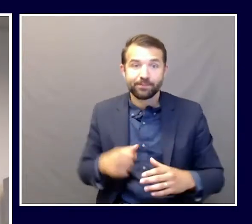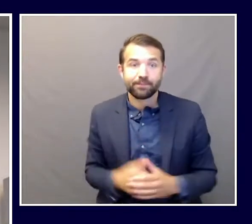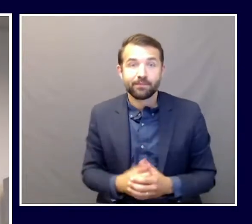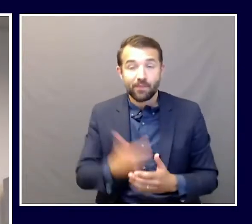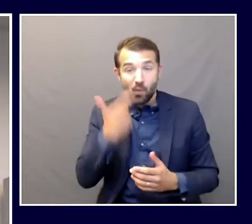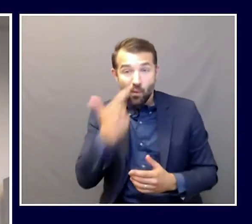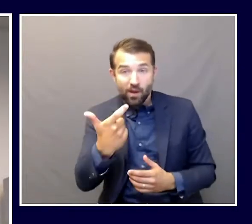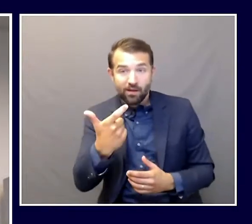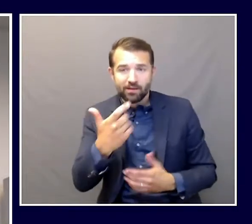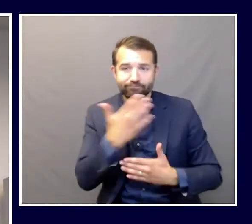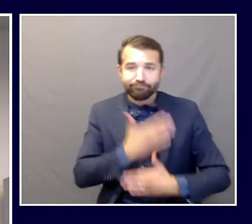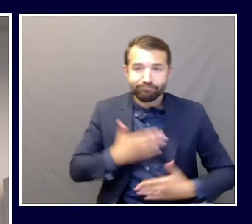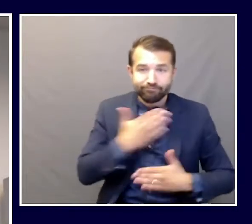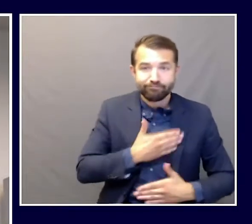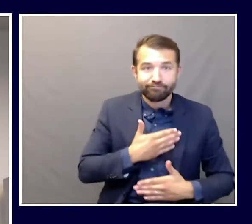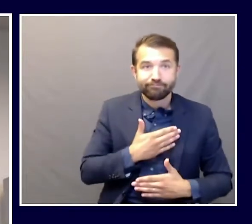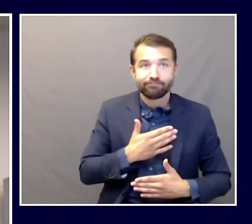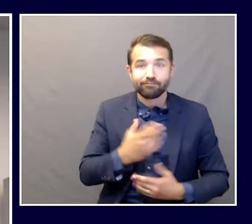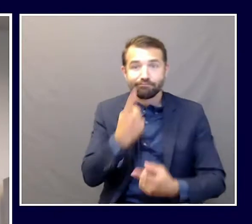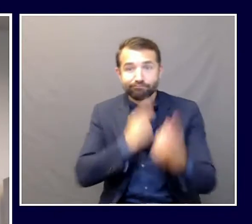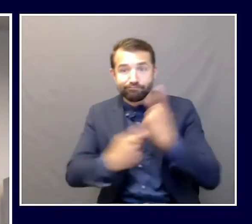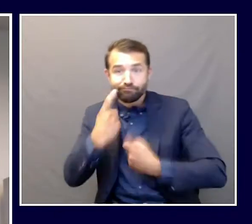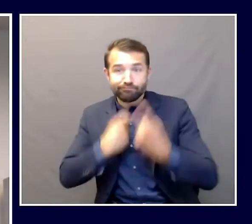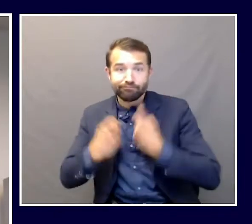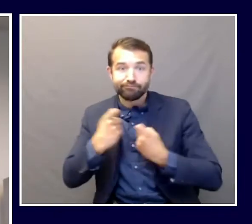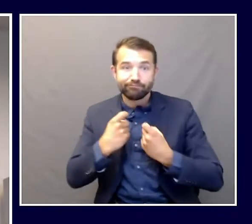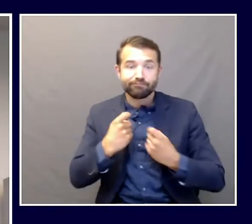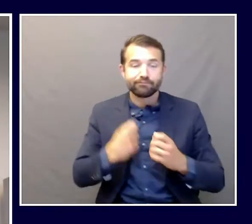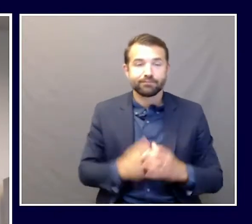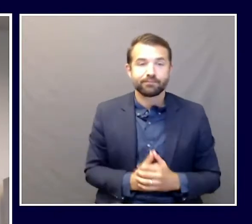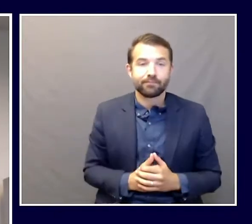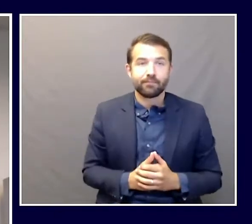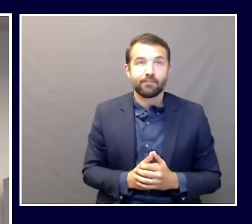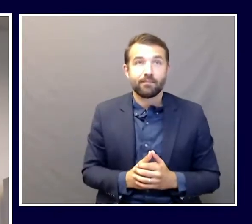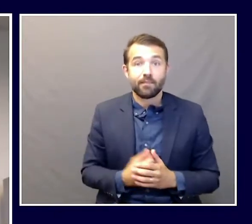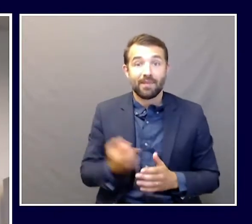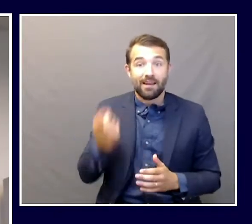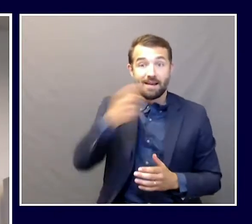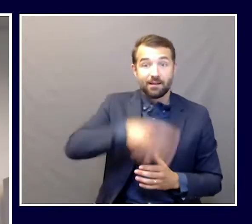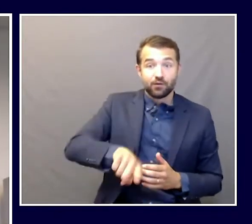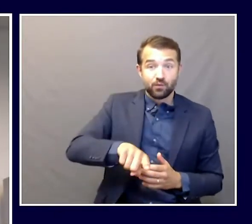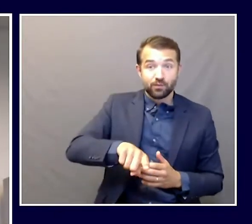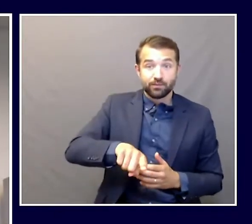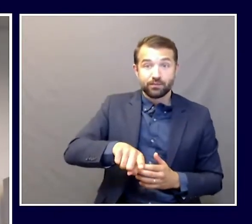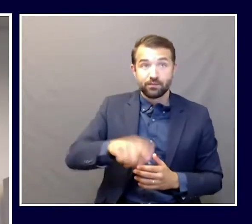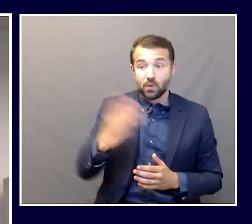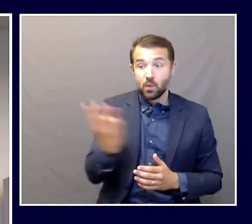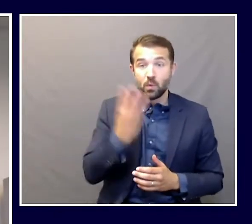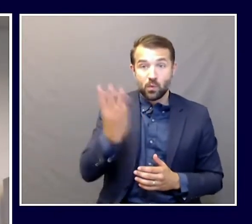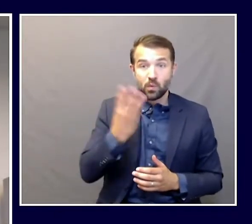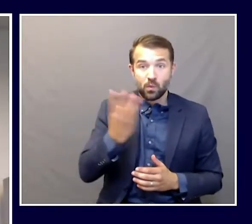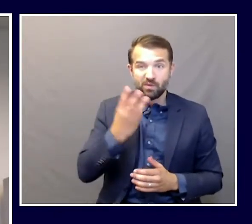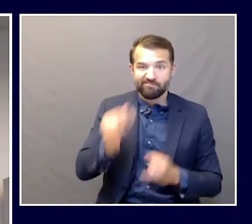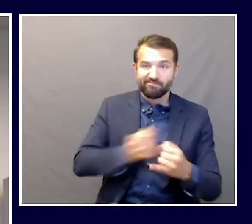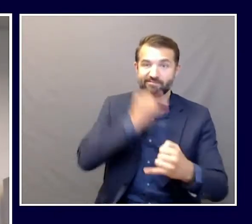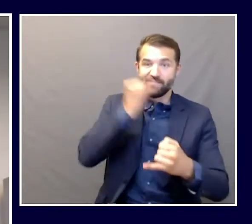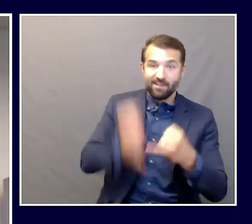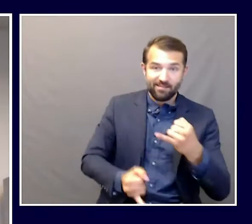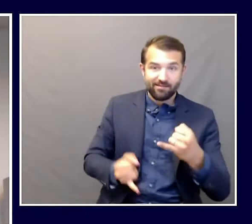much appreciate the good questions. We will convene next Wednesday for our final regularly scheduled COVID